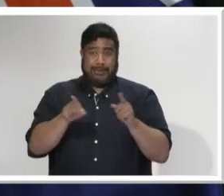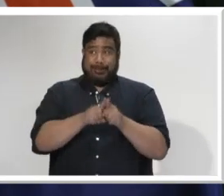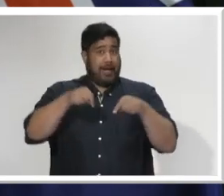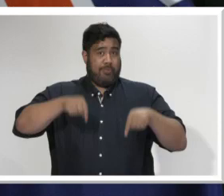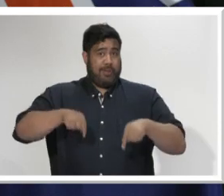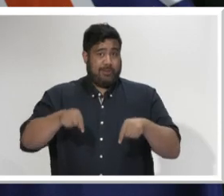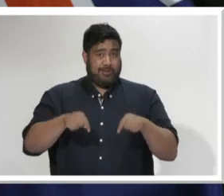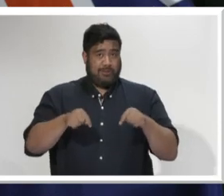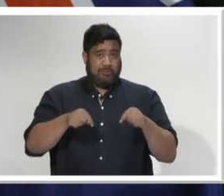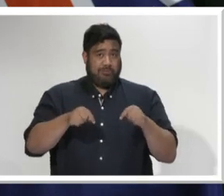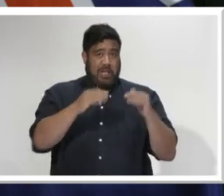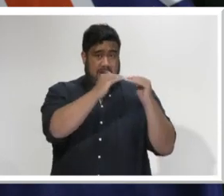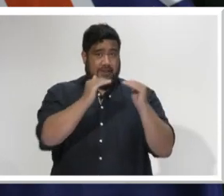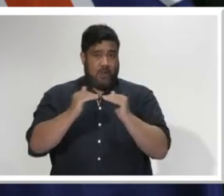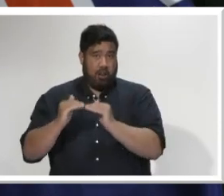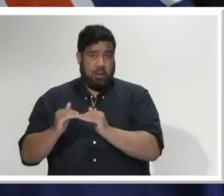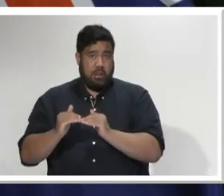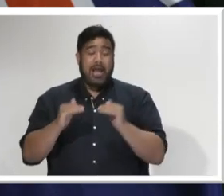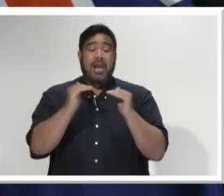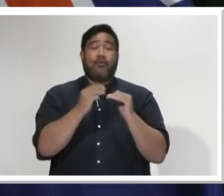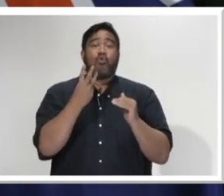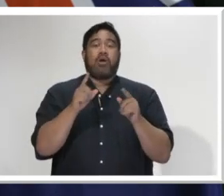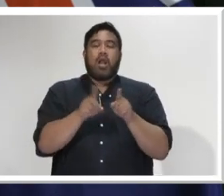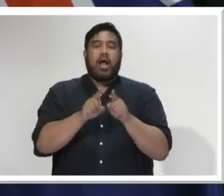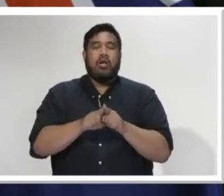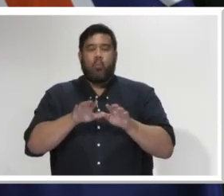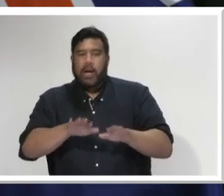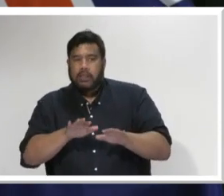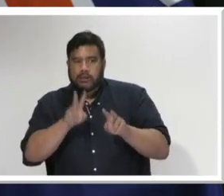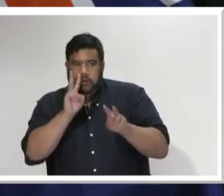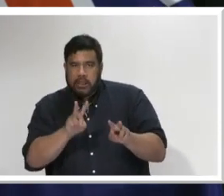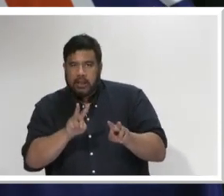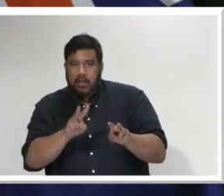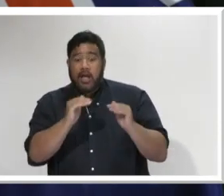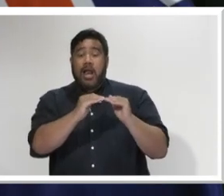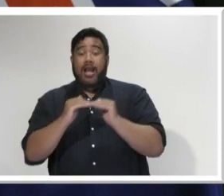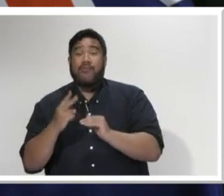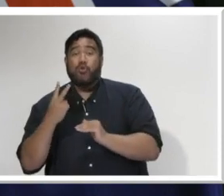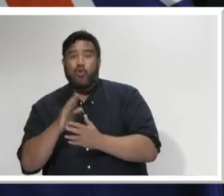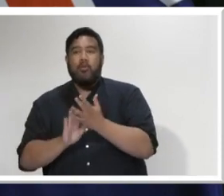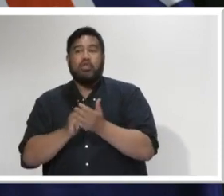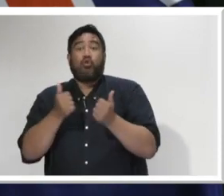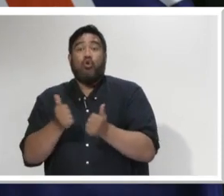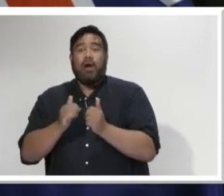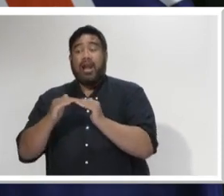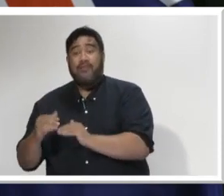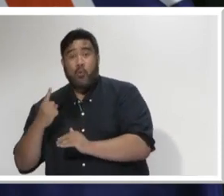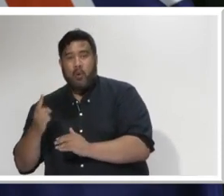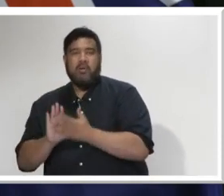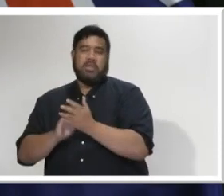level 2 really starts to feel like. If we deteriorate, then it's back to lockdown at level